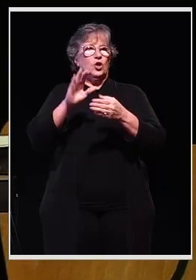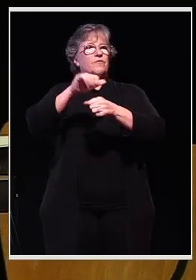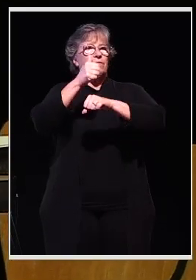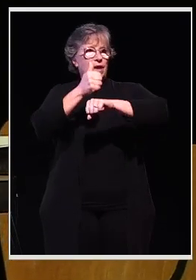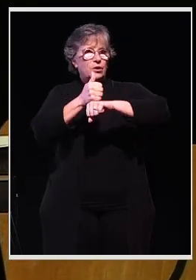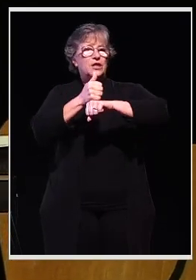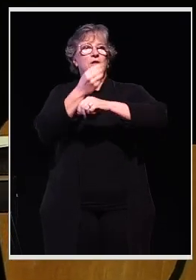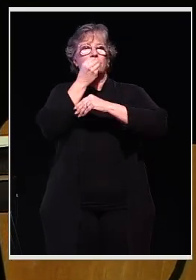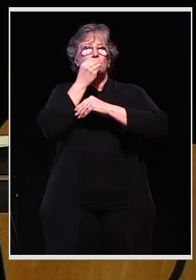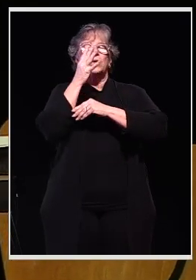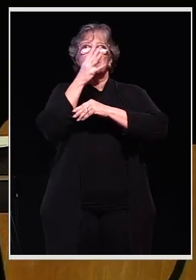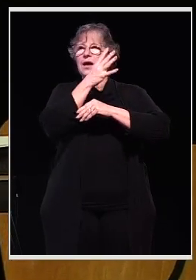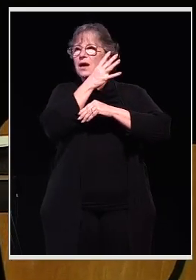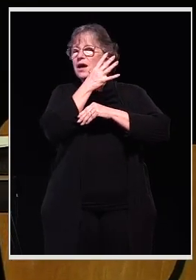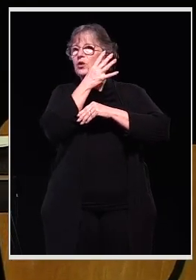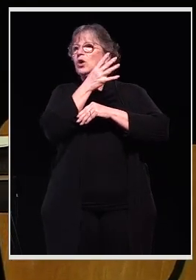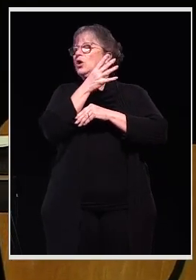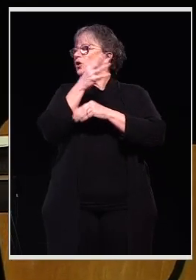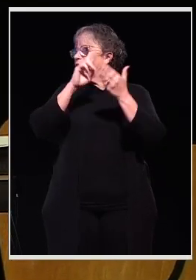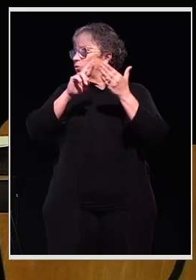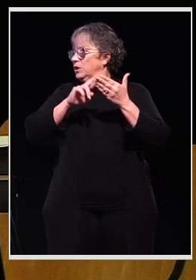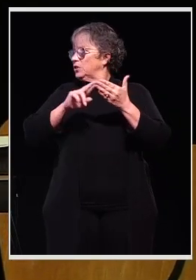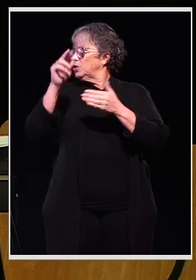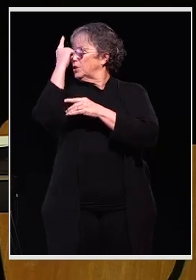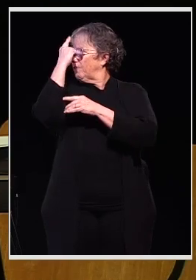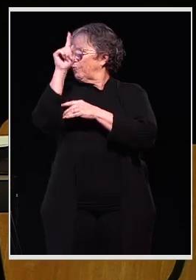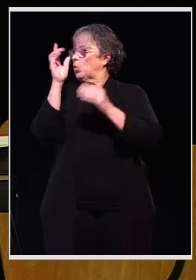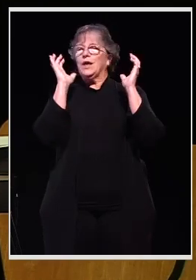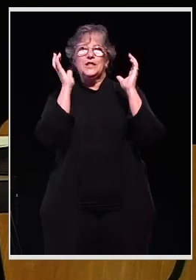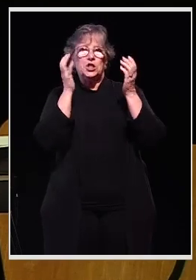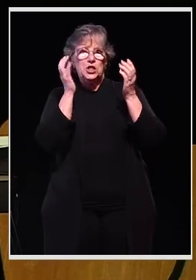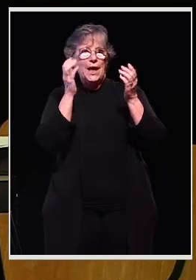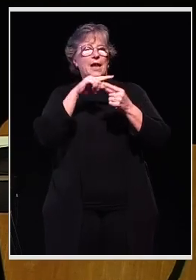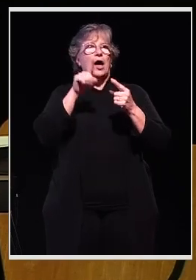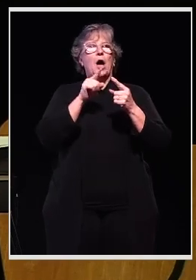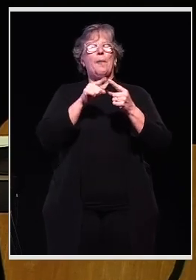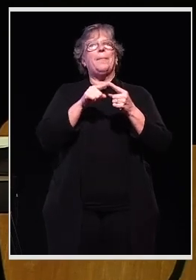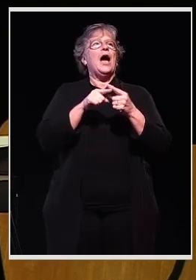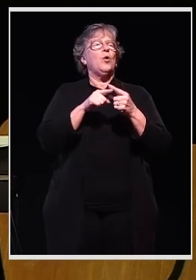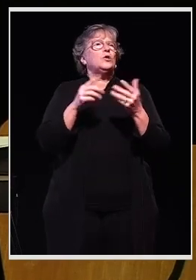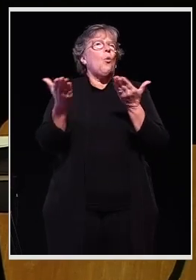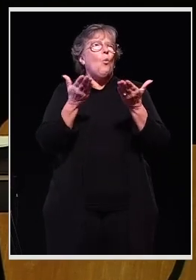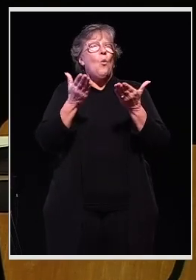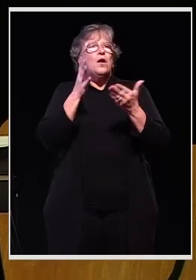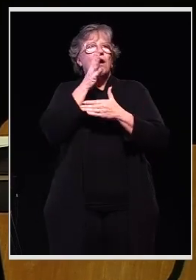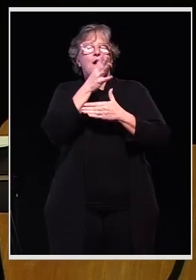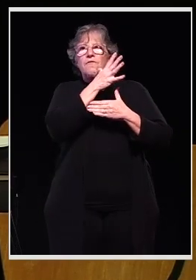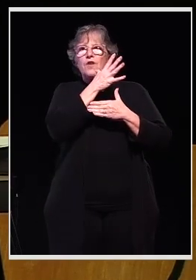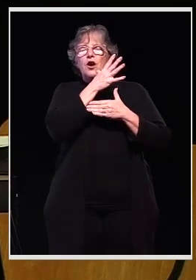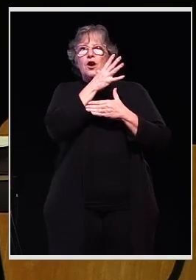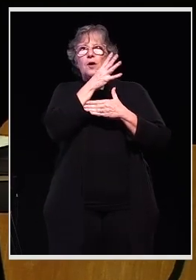Research, for a fireside chat about tackling on-farm R&D needs to achieve net